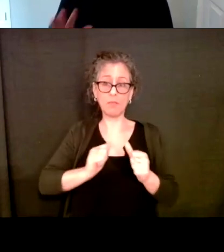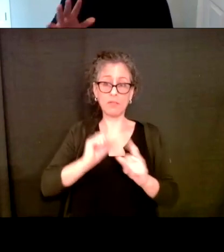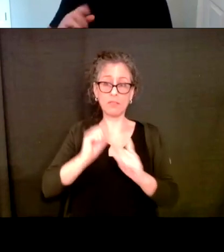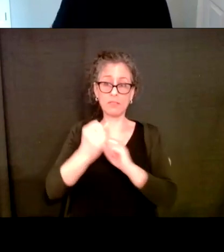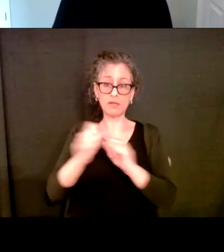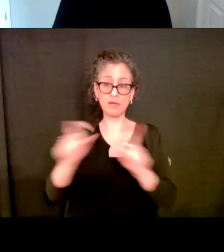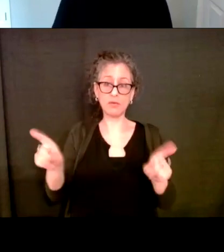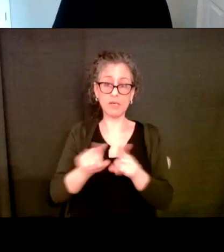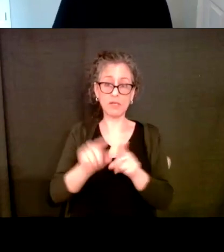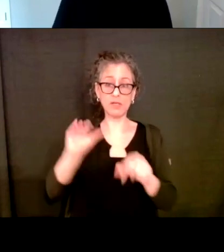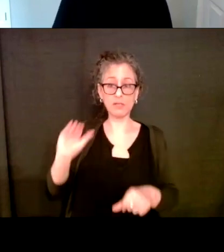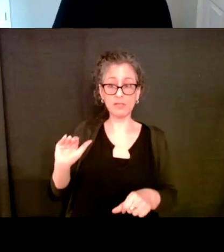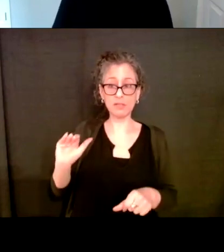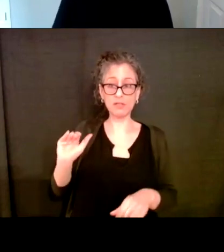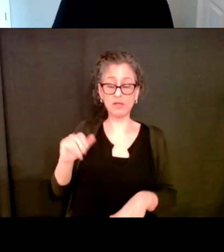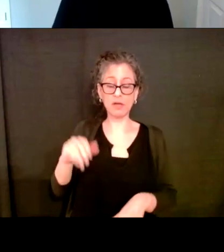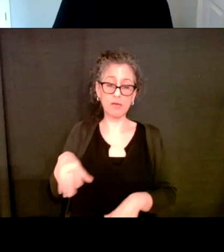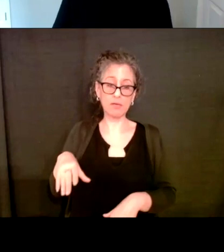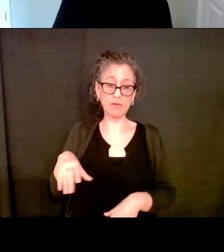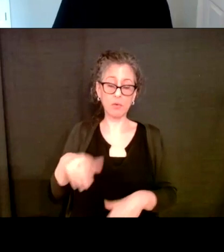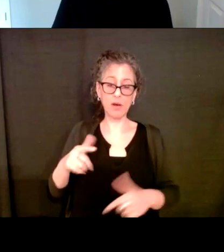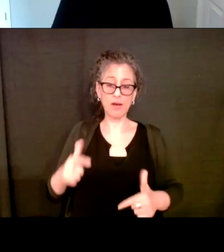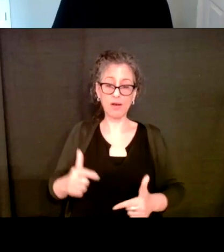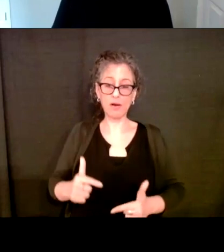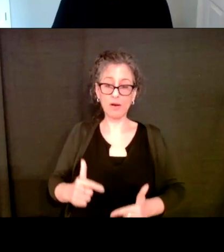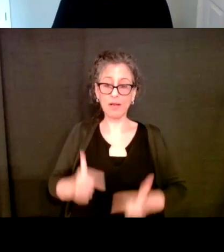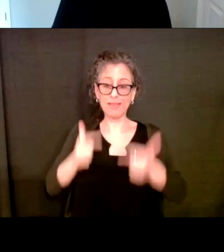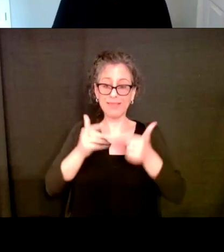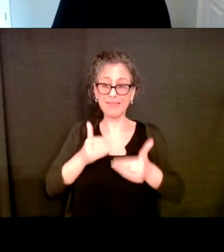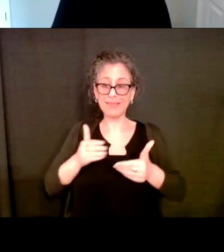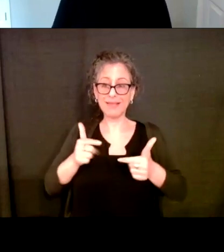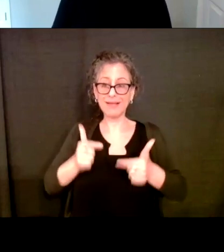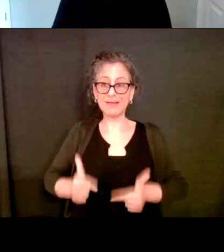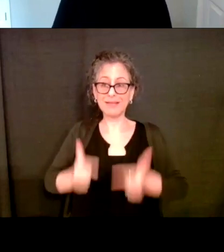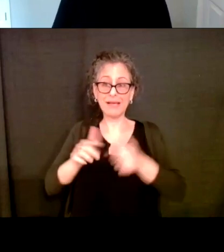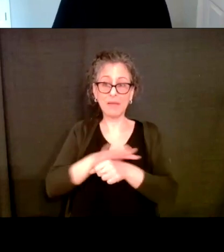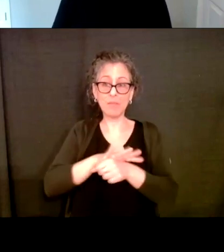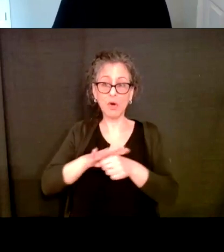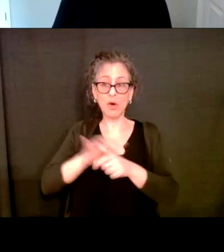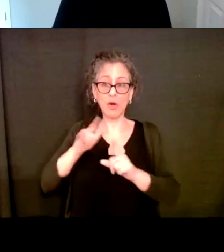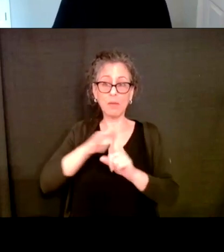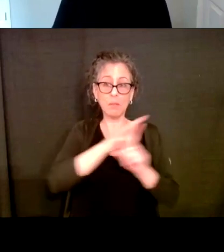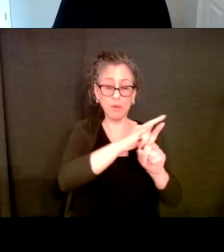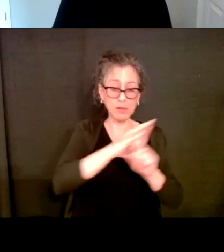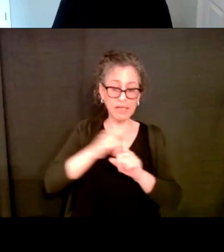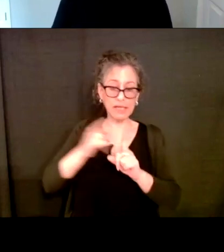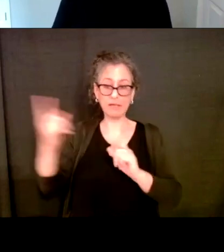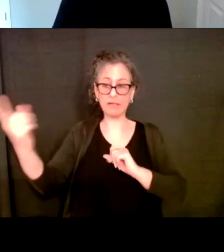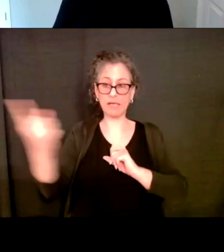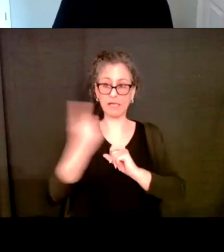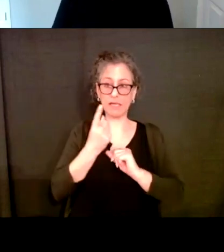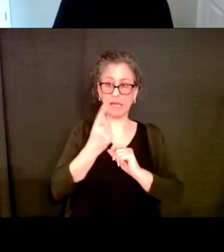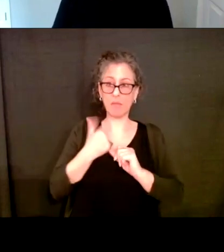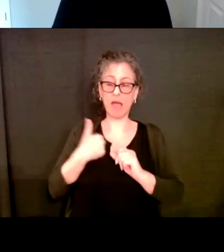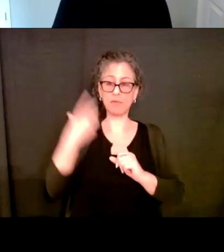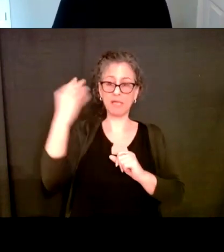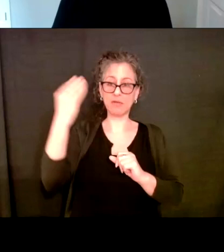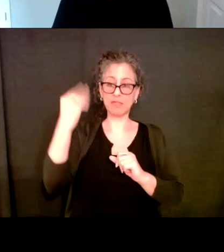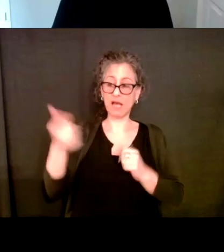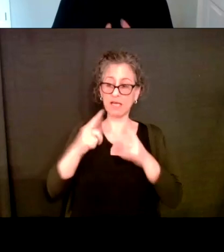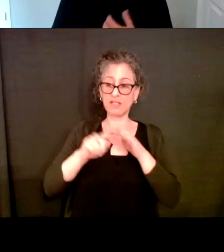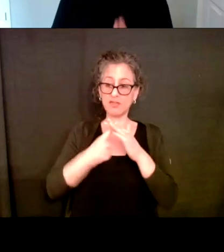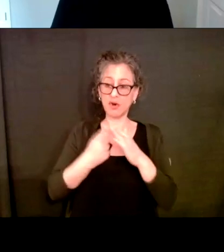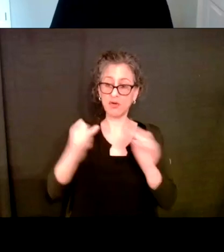a child where the neighborhood bully came into our yard and I was outside by myself and he picked a fight with